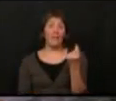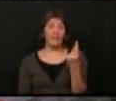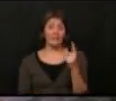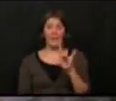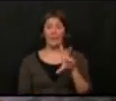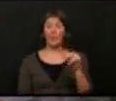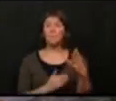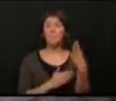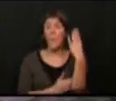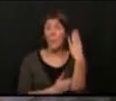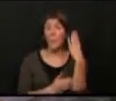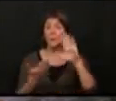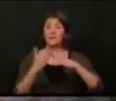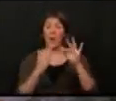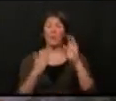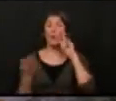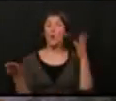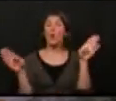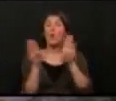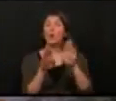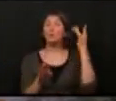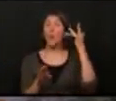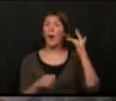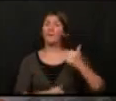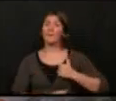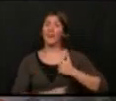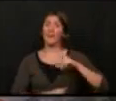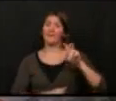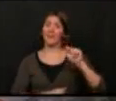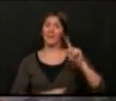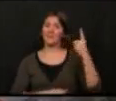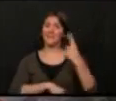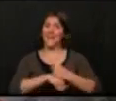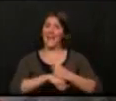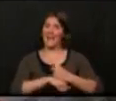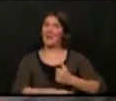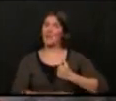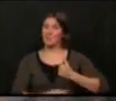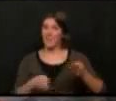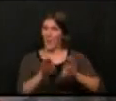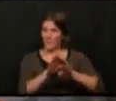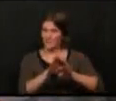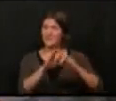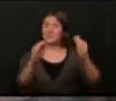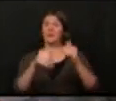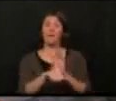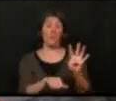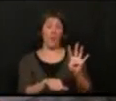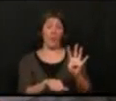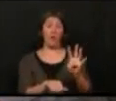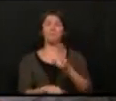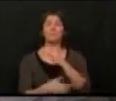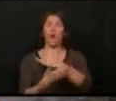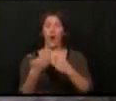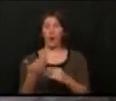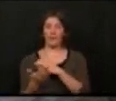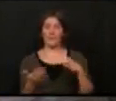a.m., Town Offices Closed for Veterans Day. 4 p.m., Arts Committee, to be